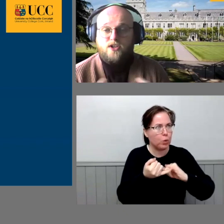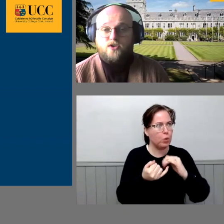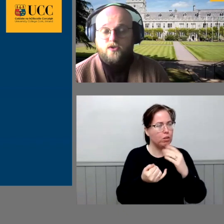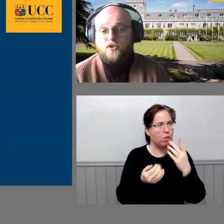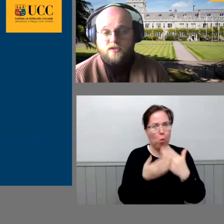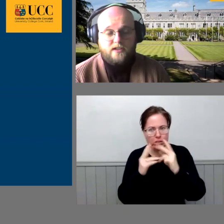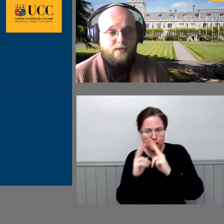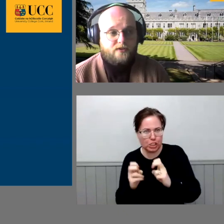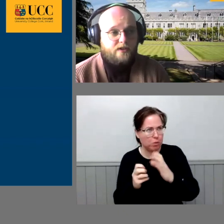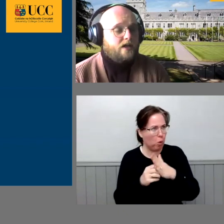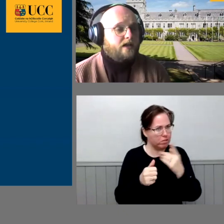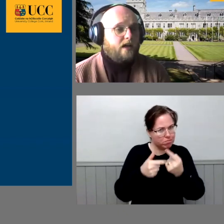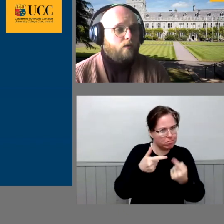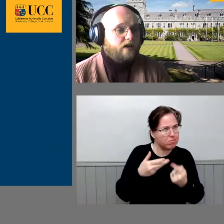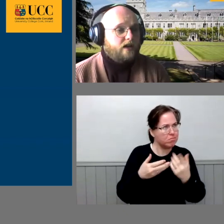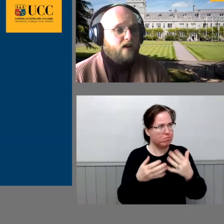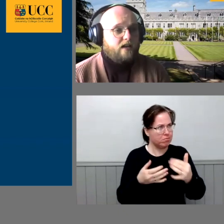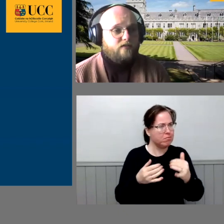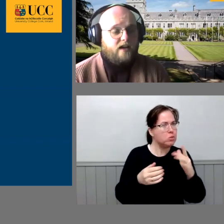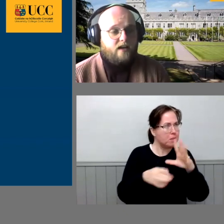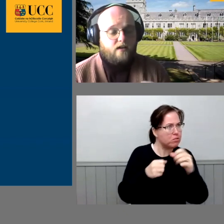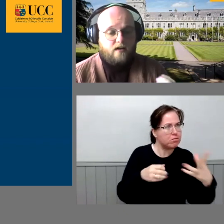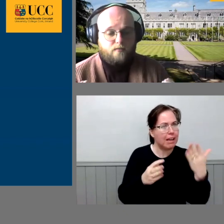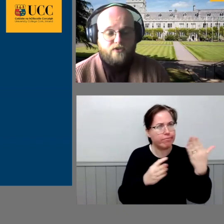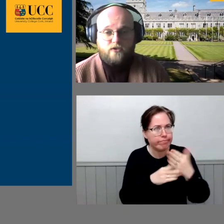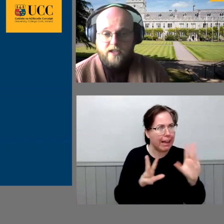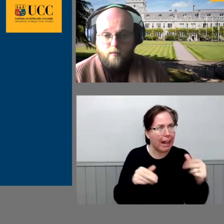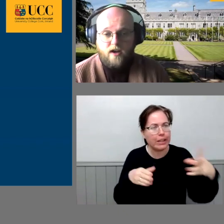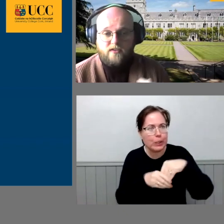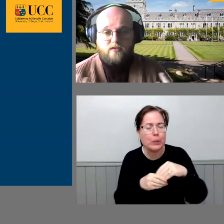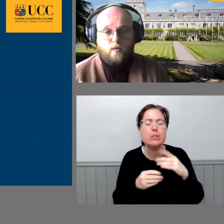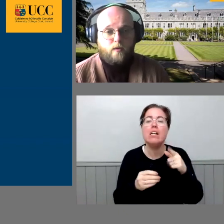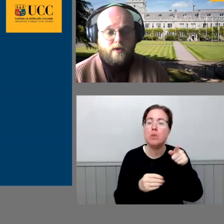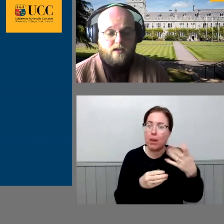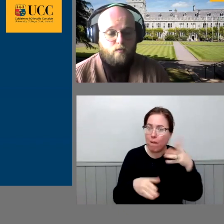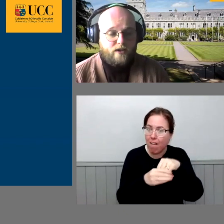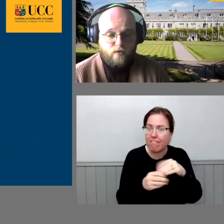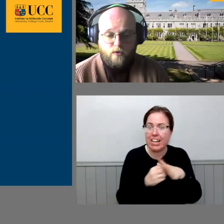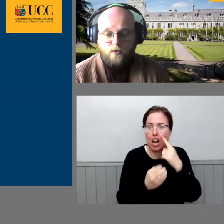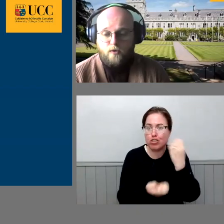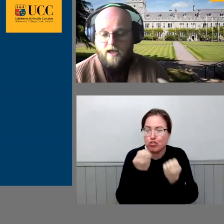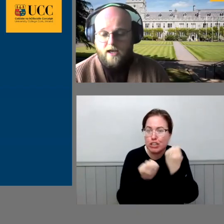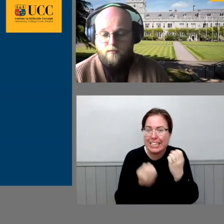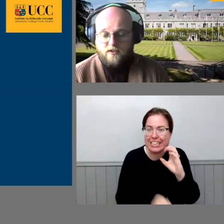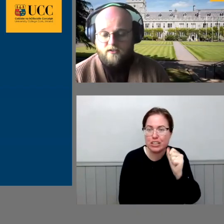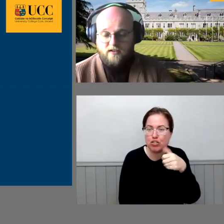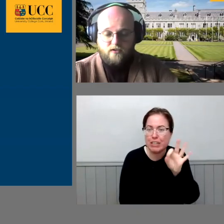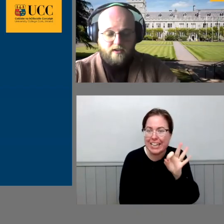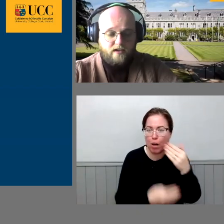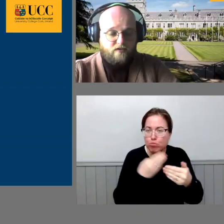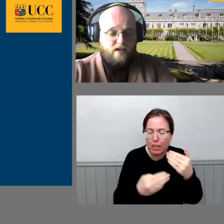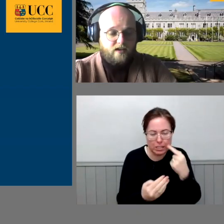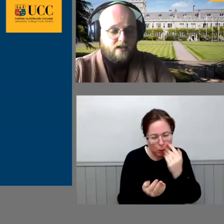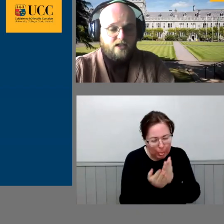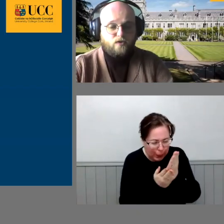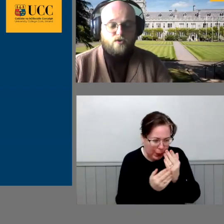studies we should or shouldn't include. They were involved in our screening process where we went through the studies